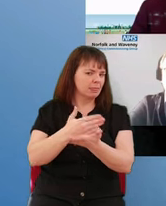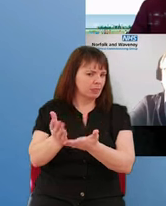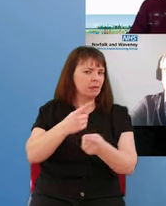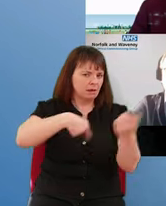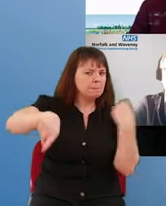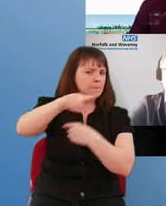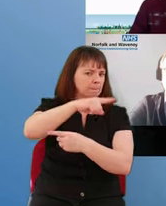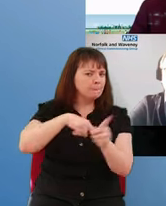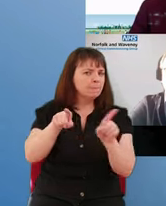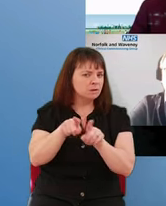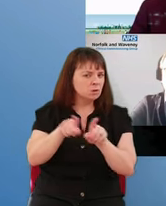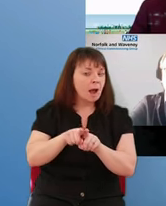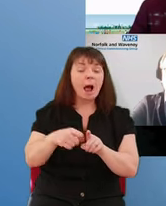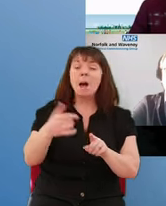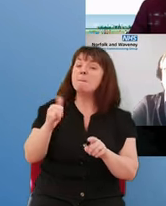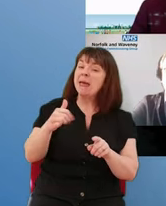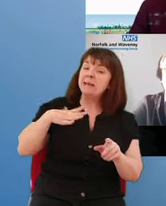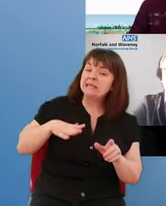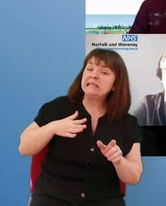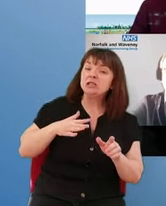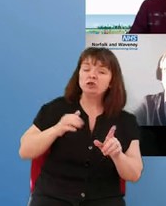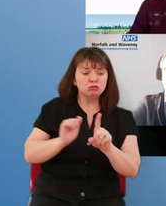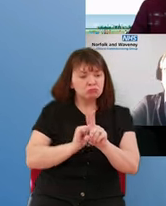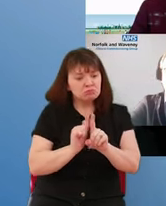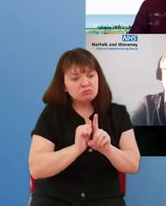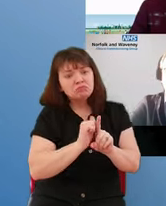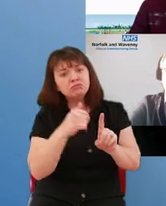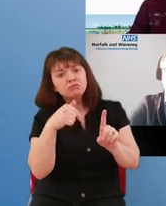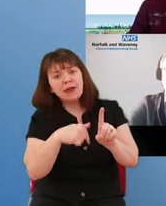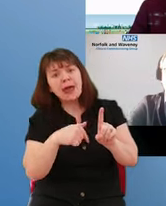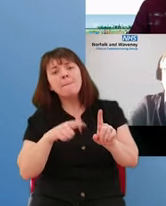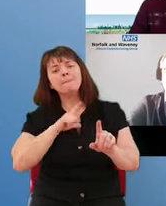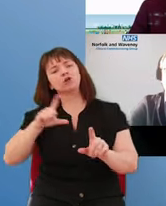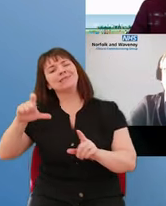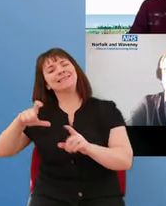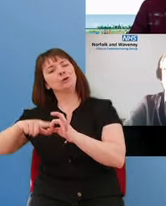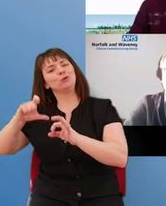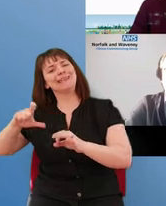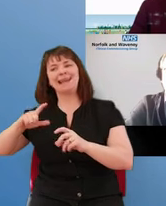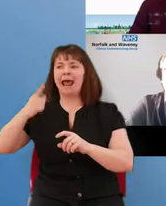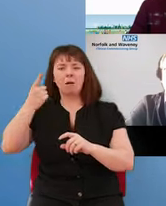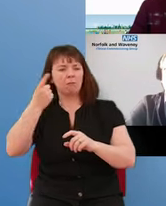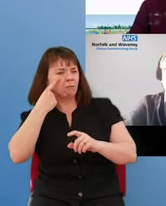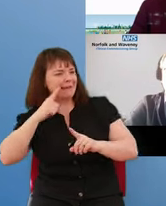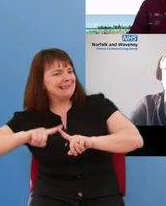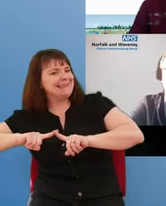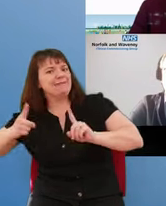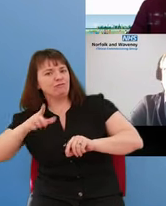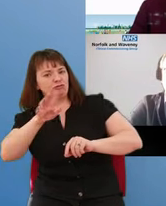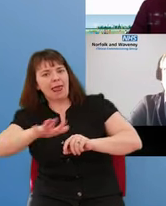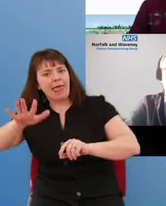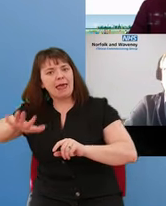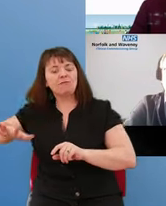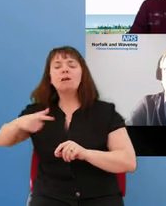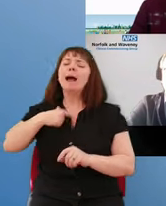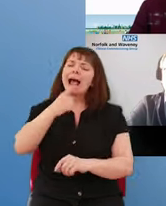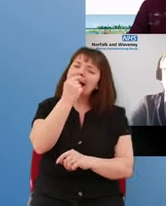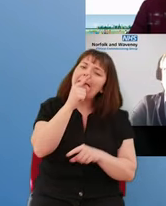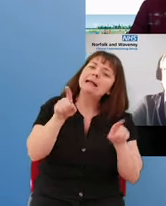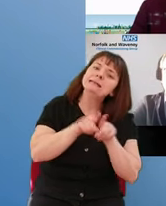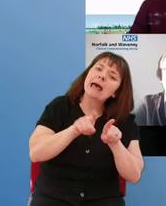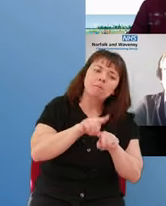but certainly we can remind practices that they're still there and make sure that they're circulated again. But I think it's a